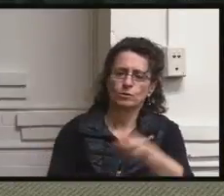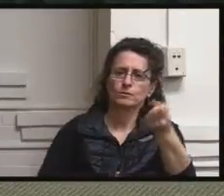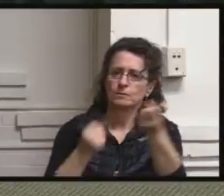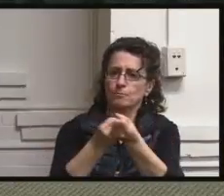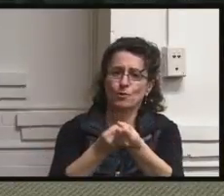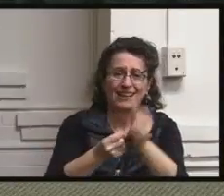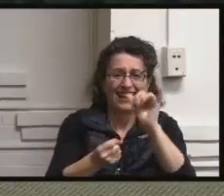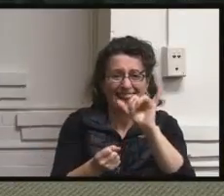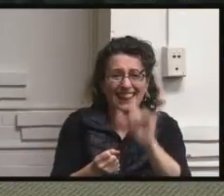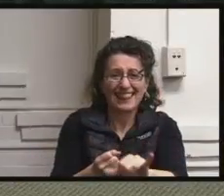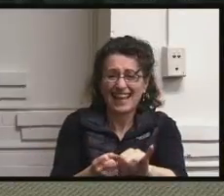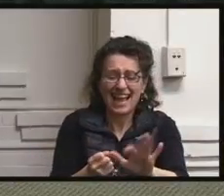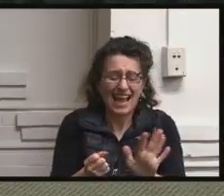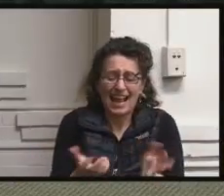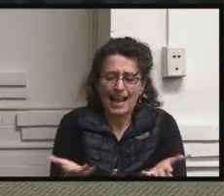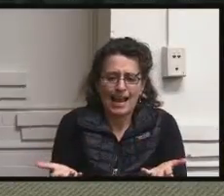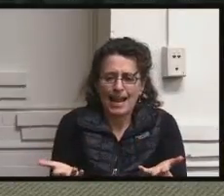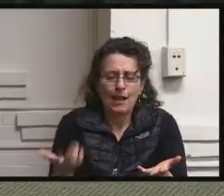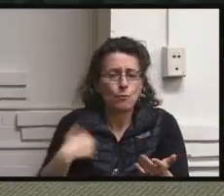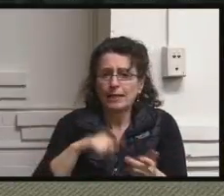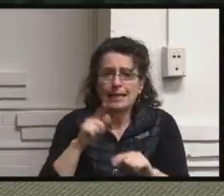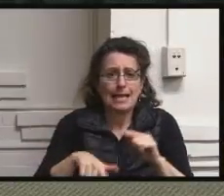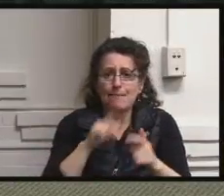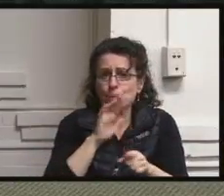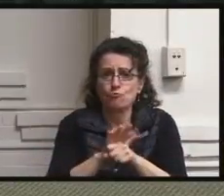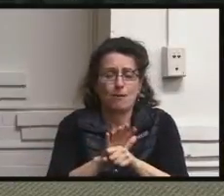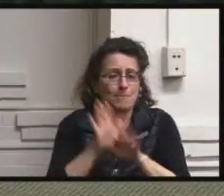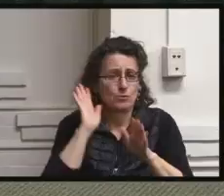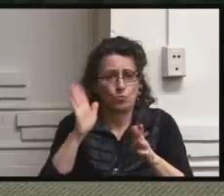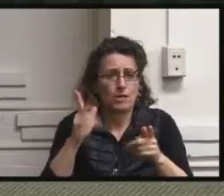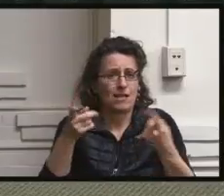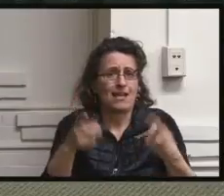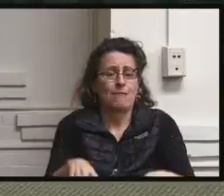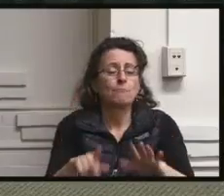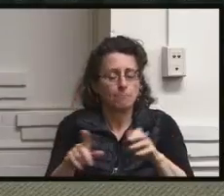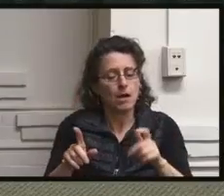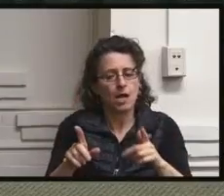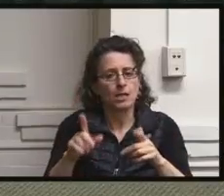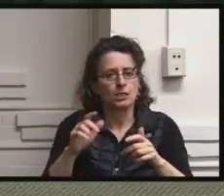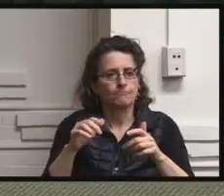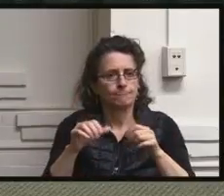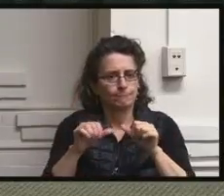soon, but we can give our best offering and do that in a timely way.